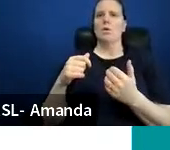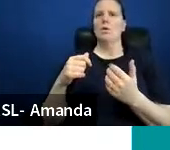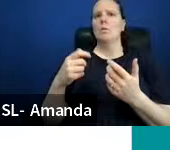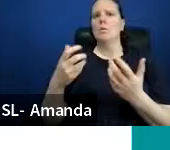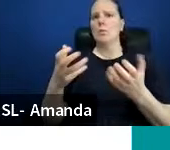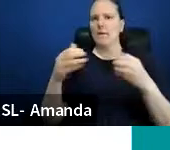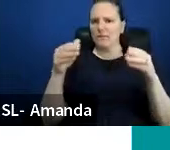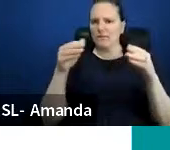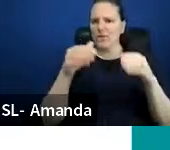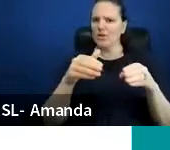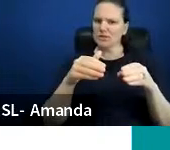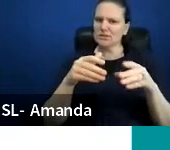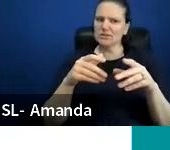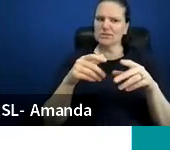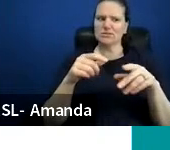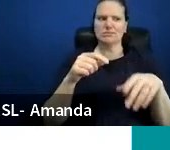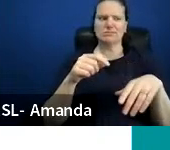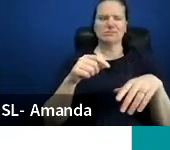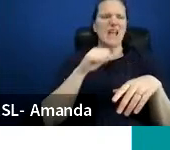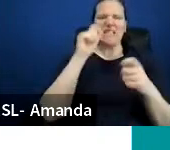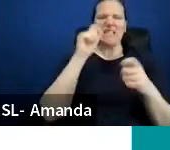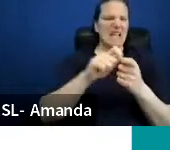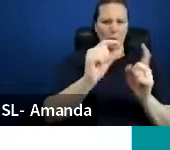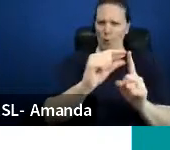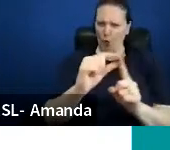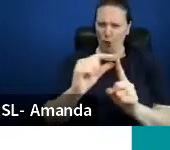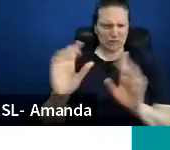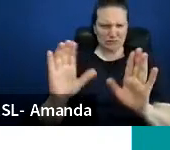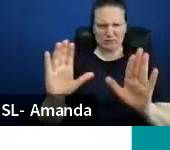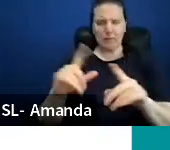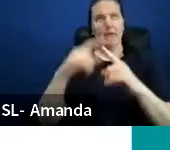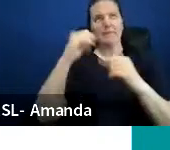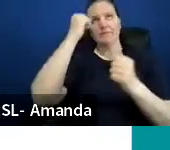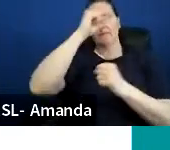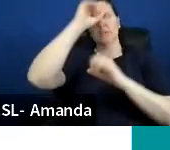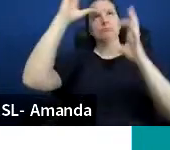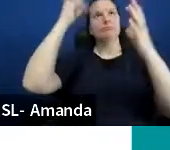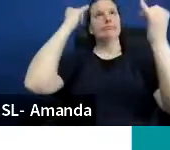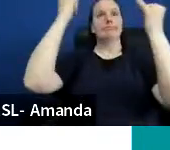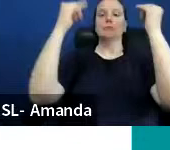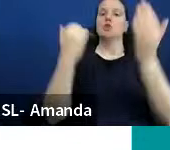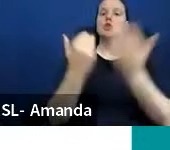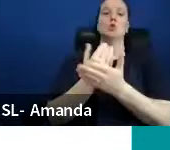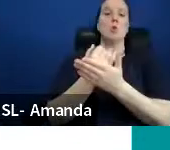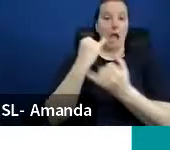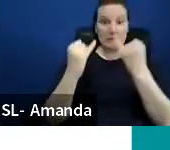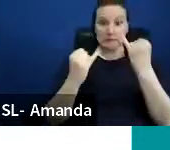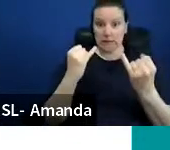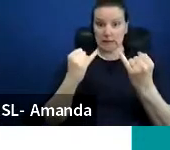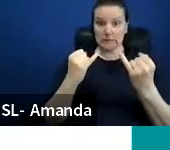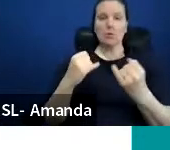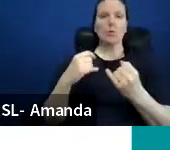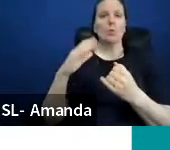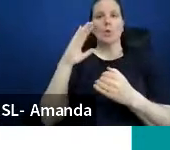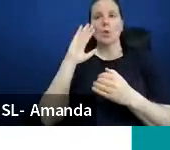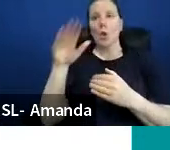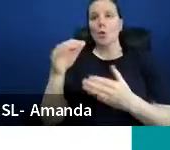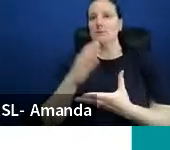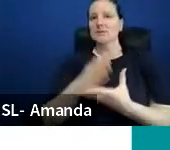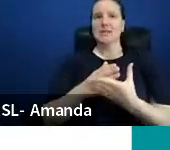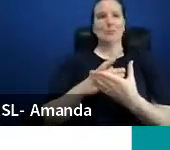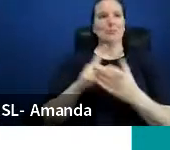to focus too much on wordsmithing. We really just want to vision out and bring new ideas. So we know that there are some